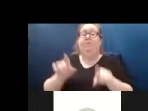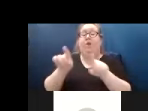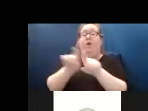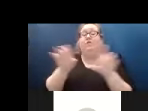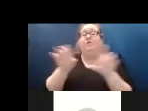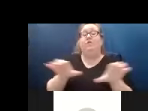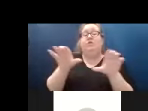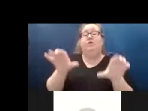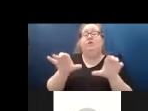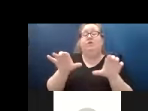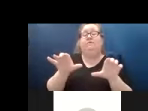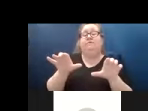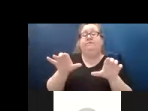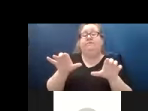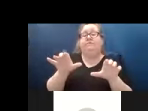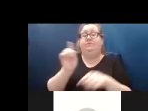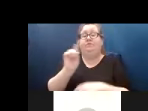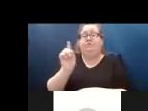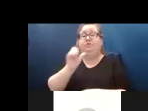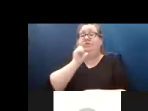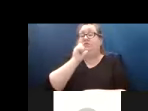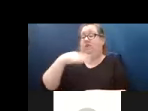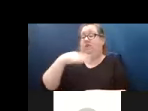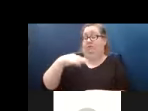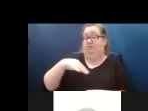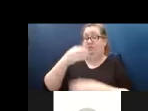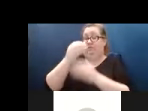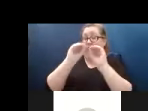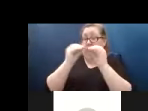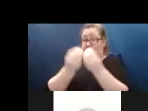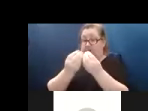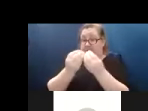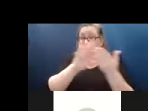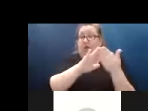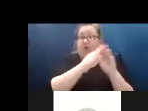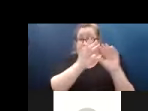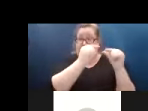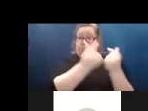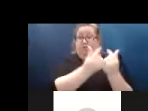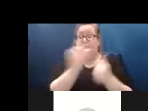them at nonprofit organizations or community groups too.